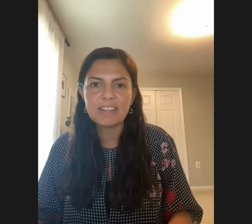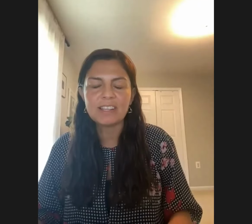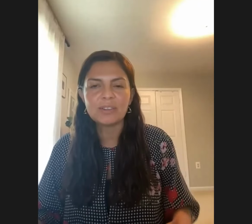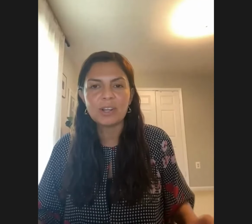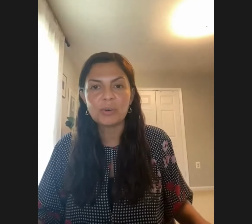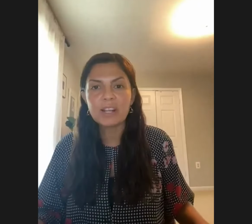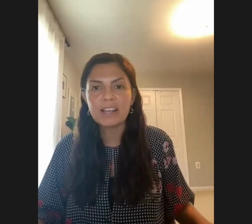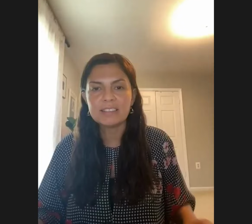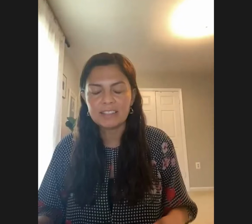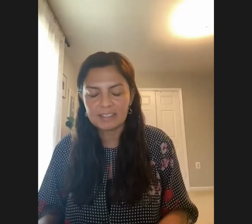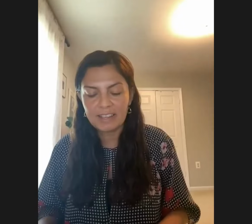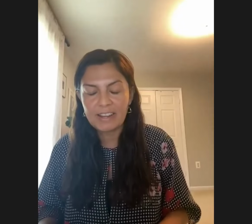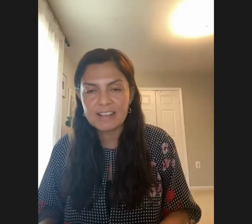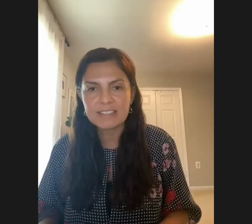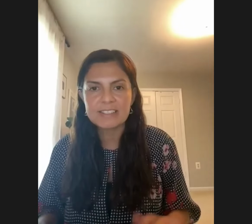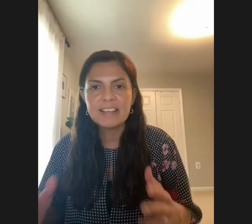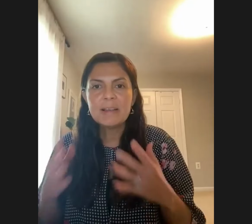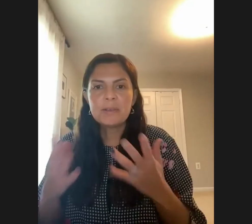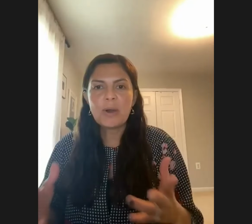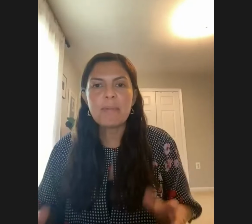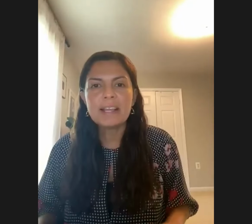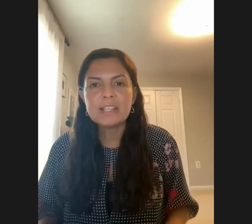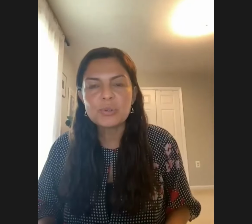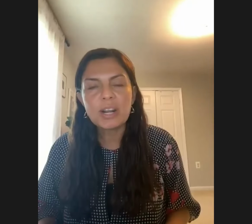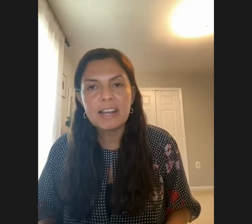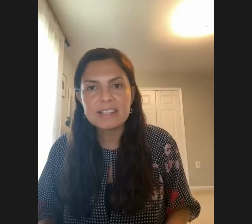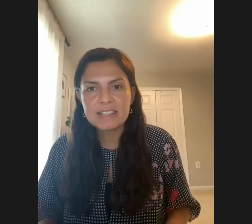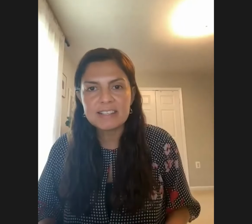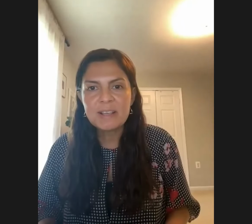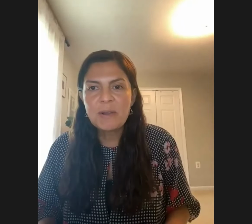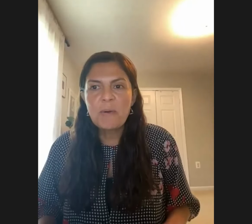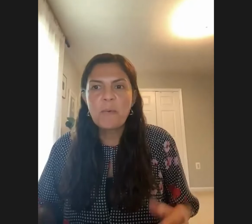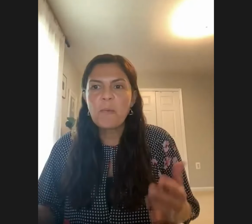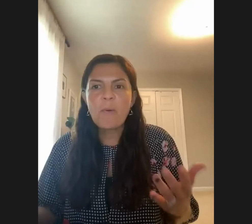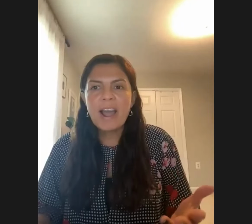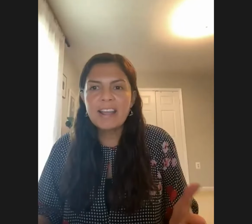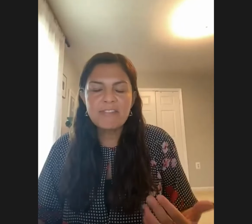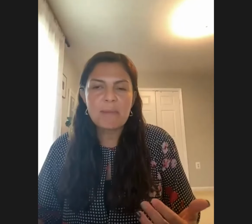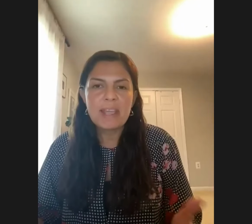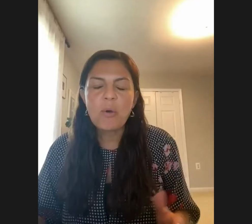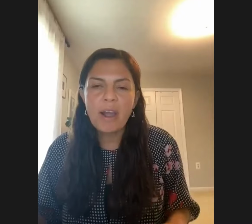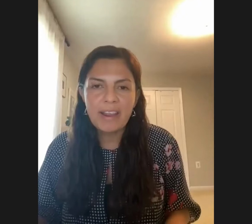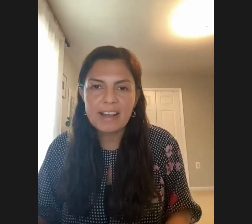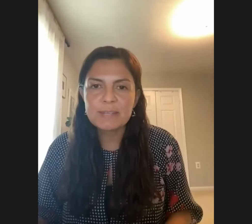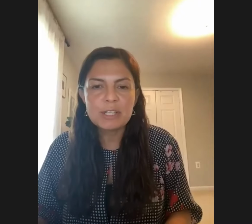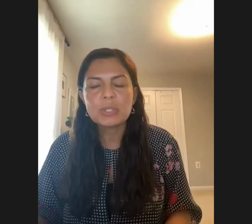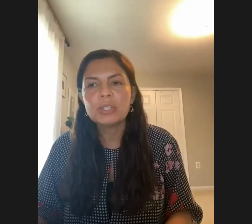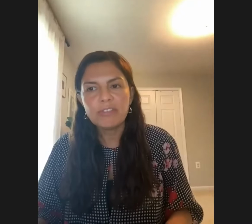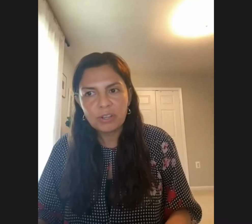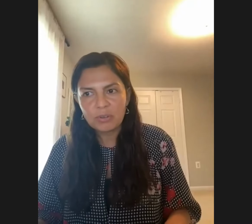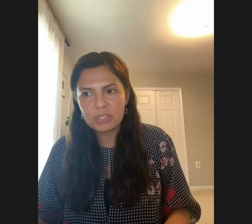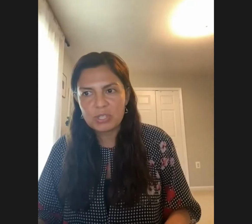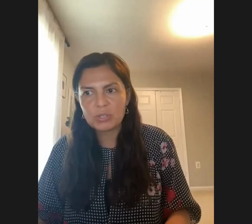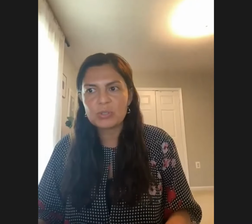communities living in rural areas is, applying these rural lenses. Why, if I may inquire, has it been